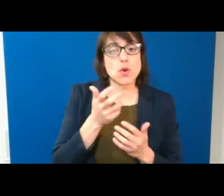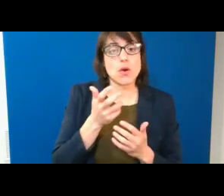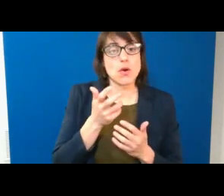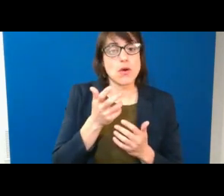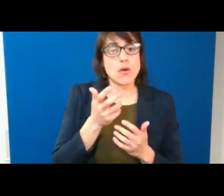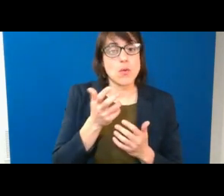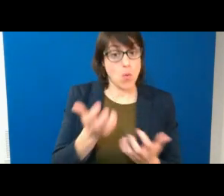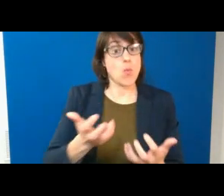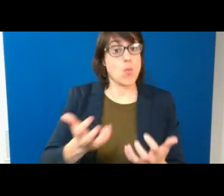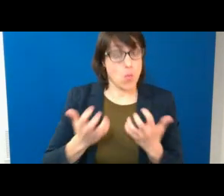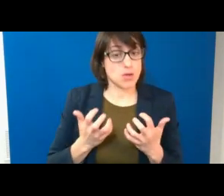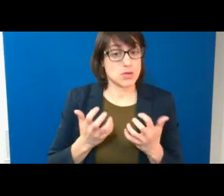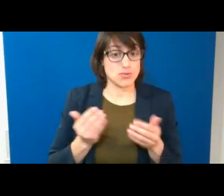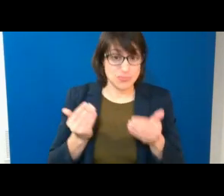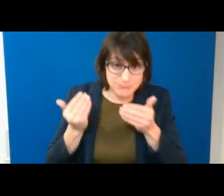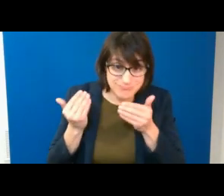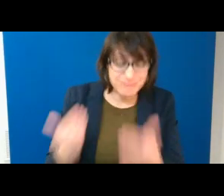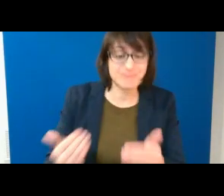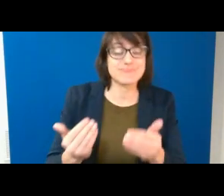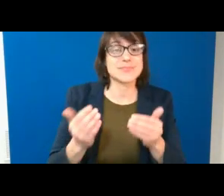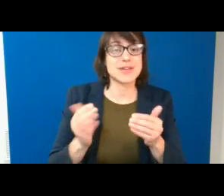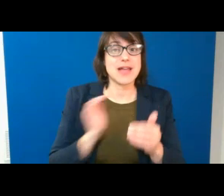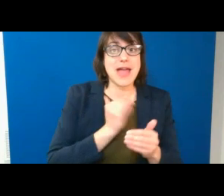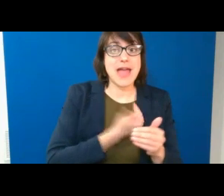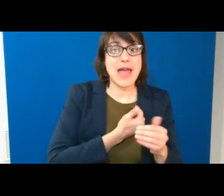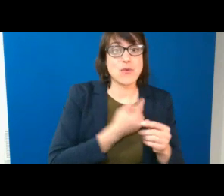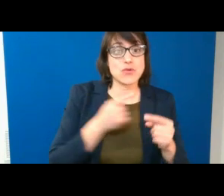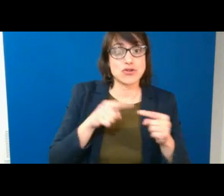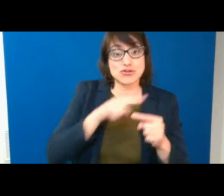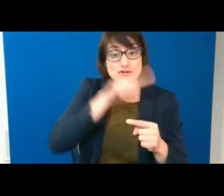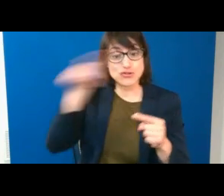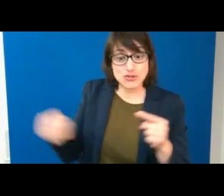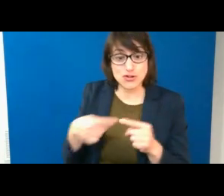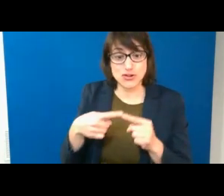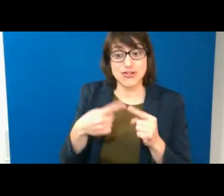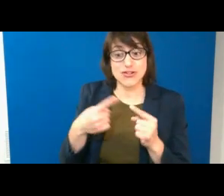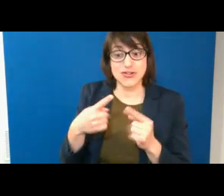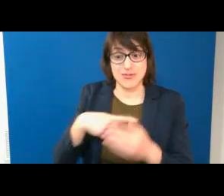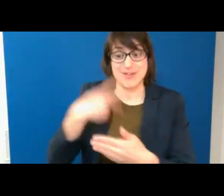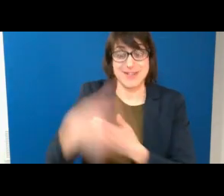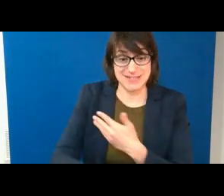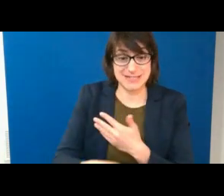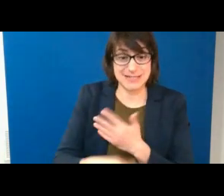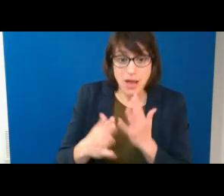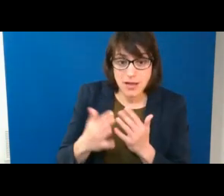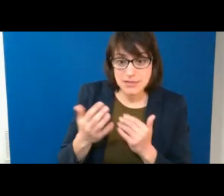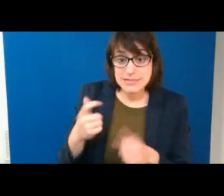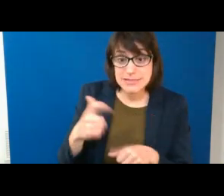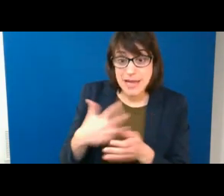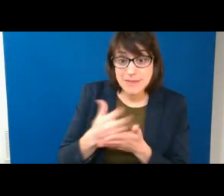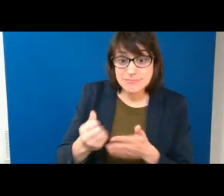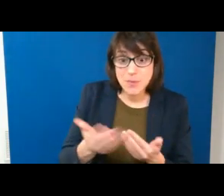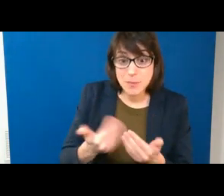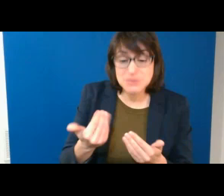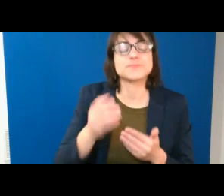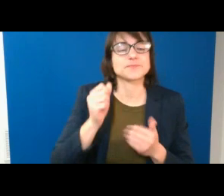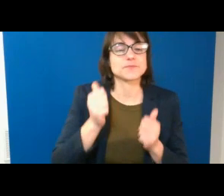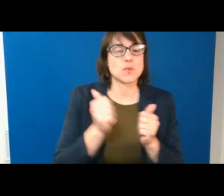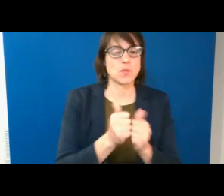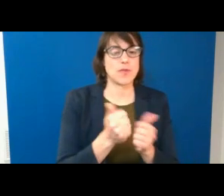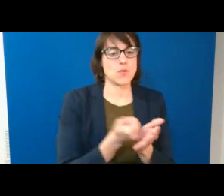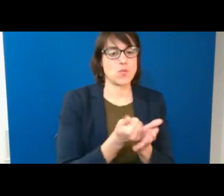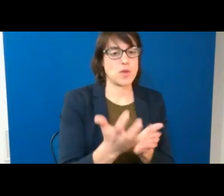different circular initiatives, oh, I'm over my time, with zero waste providers, and then bringing in the regulatory